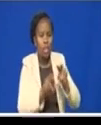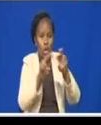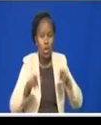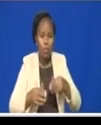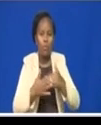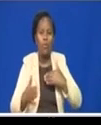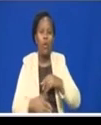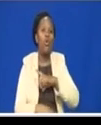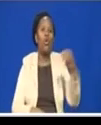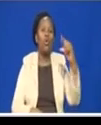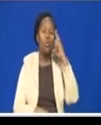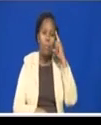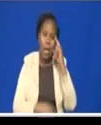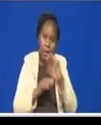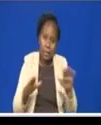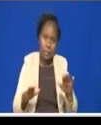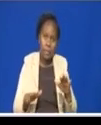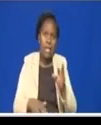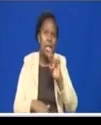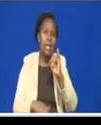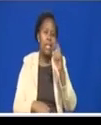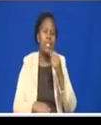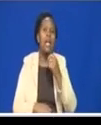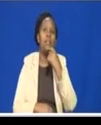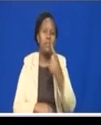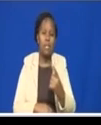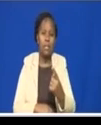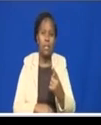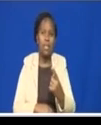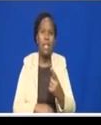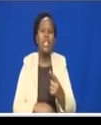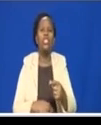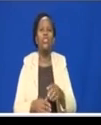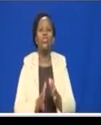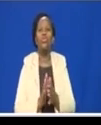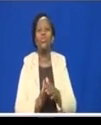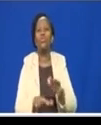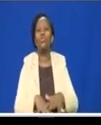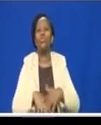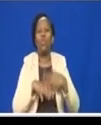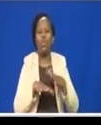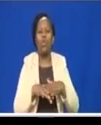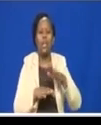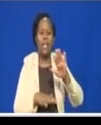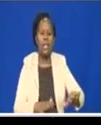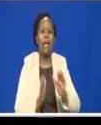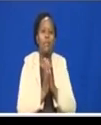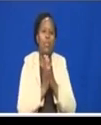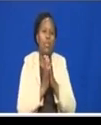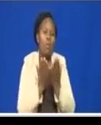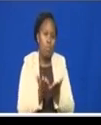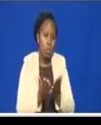get to bed. Resian grunted. She reluctantly laid the book down and went to